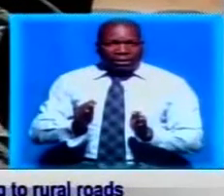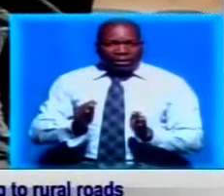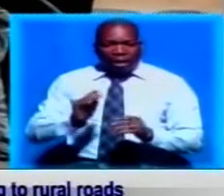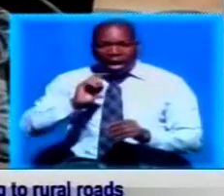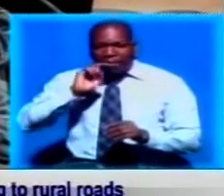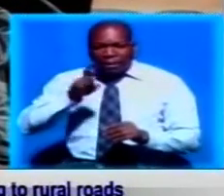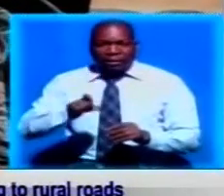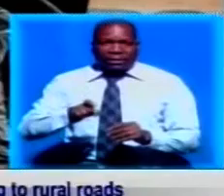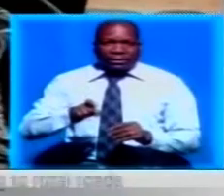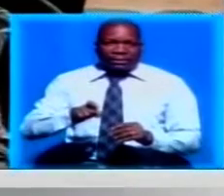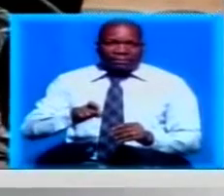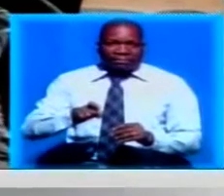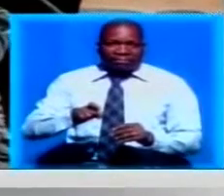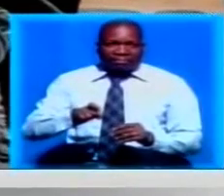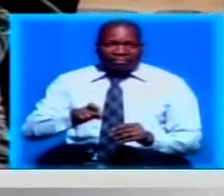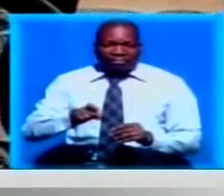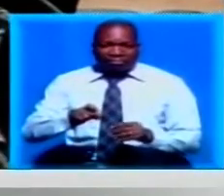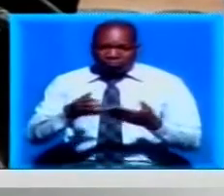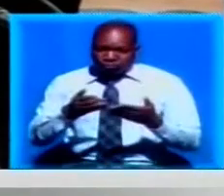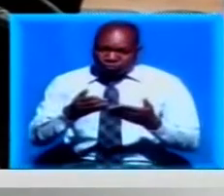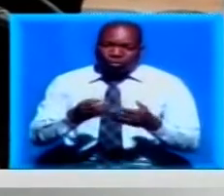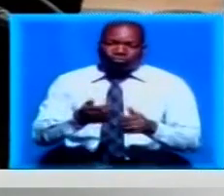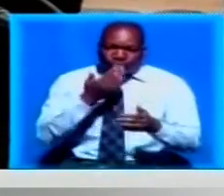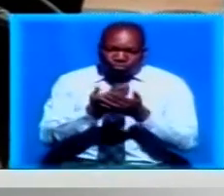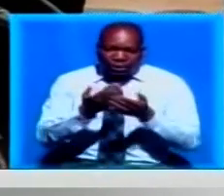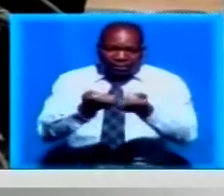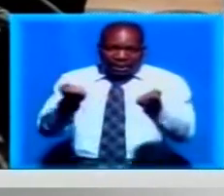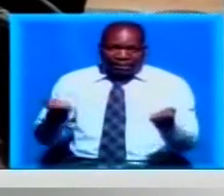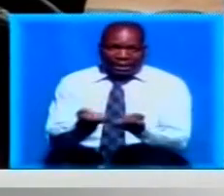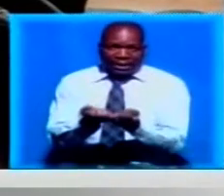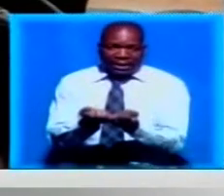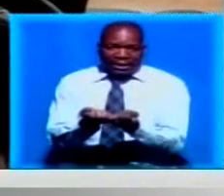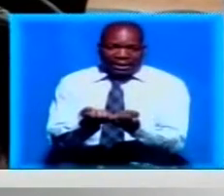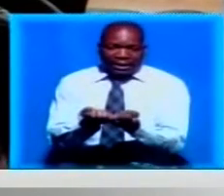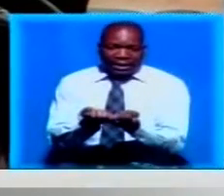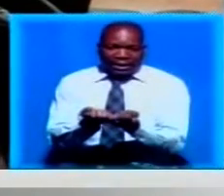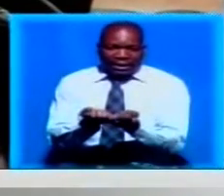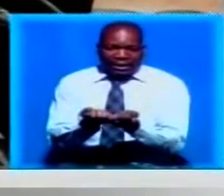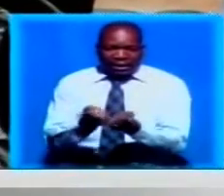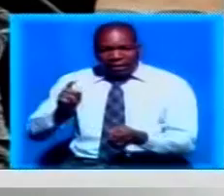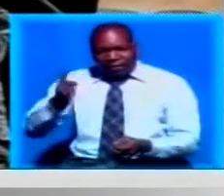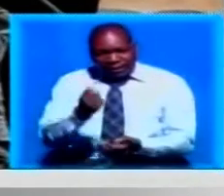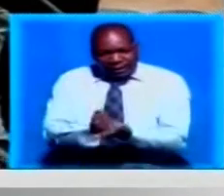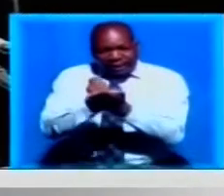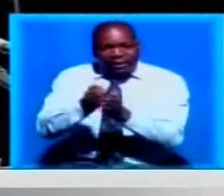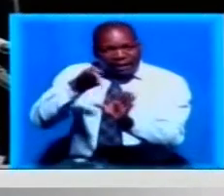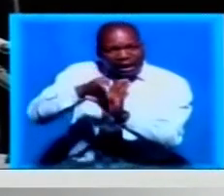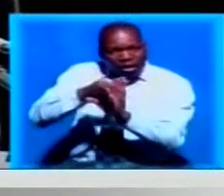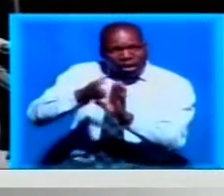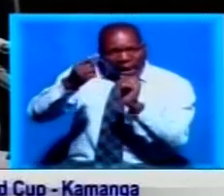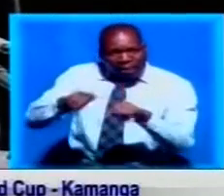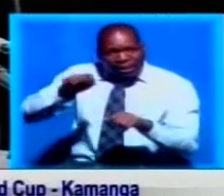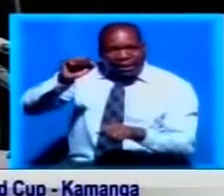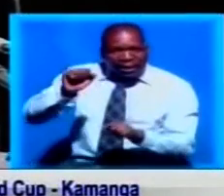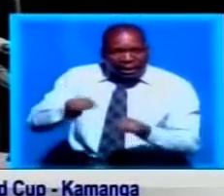and embarking environment so that psychological first aid is a reality. Here are some